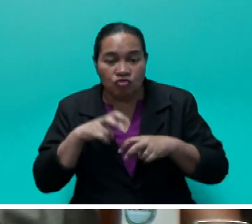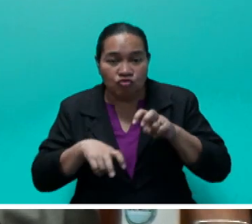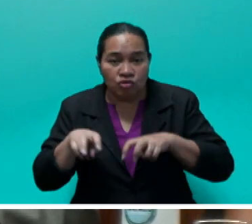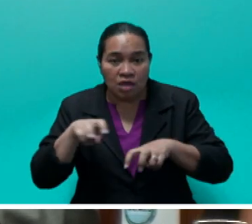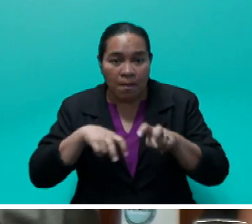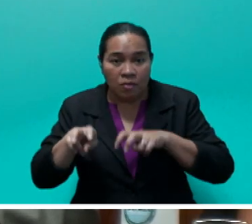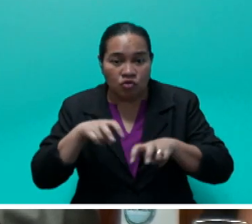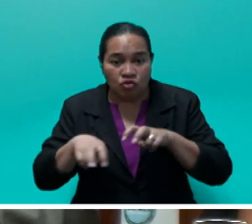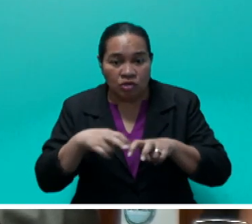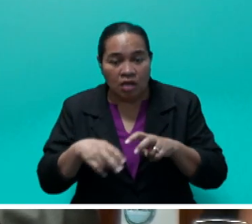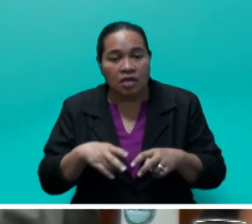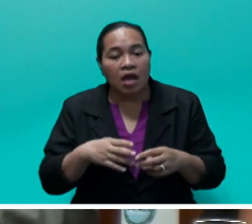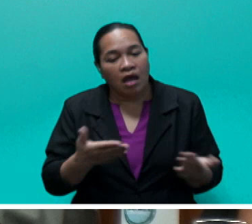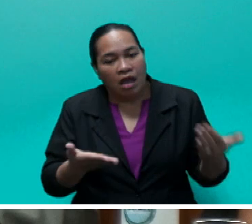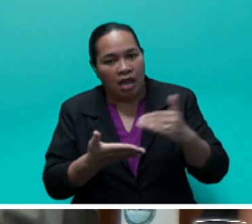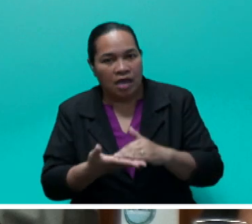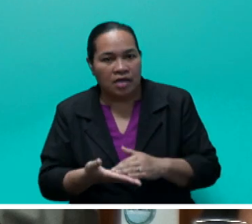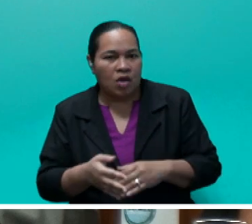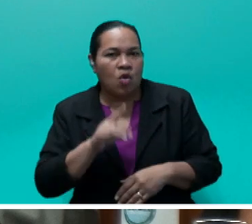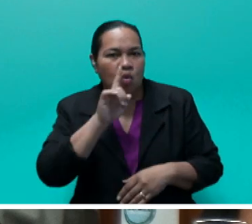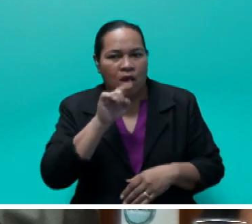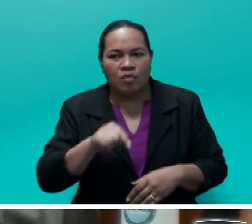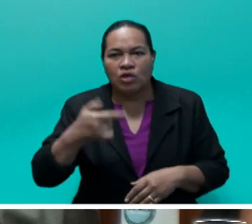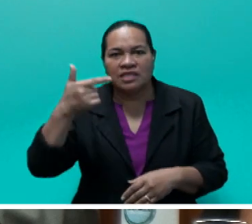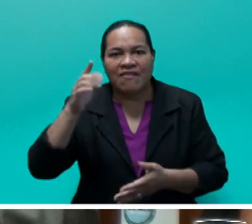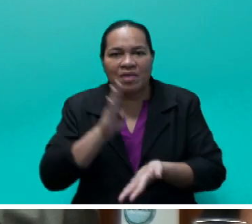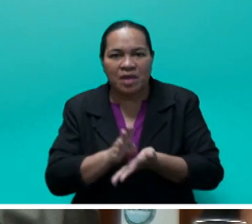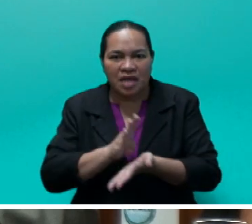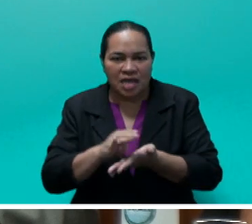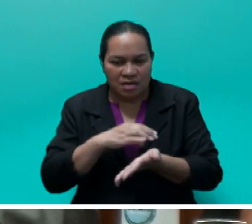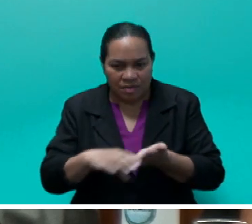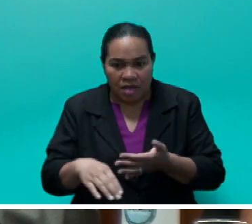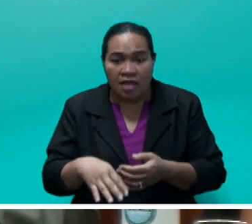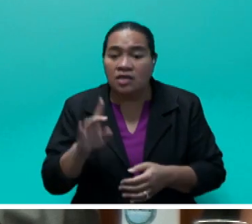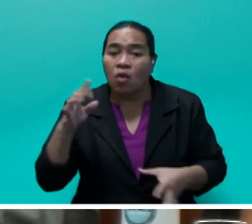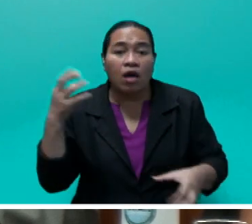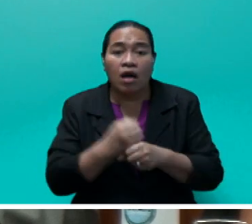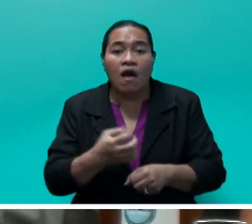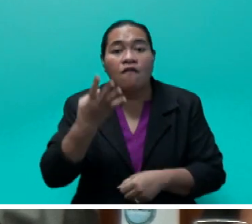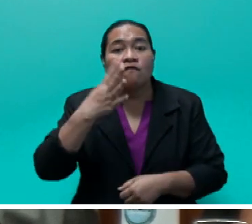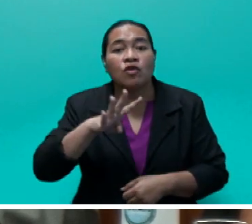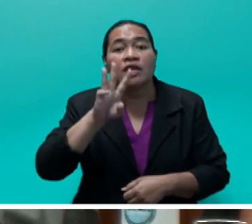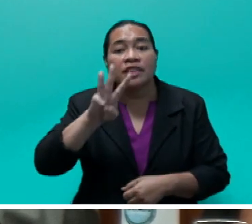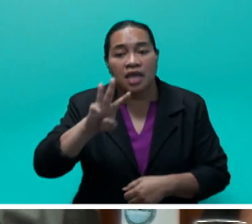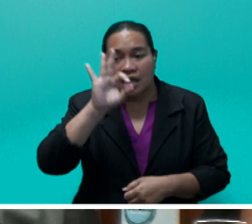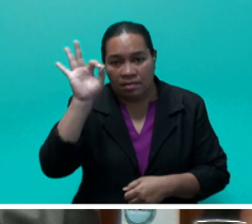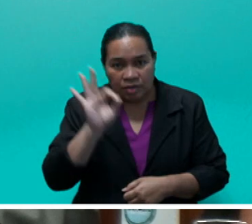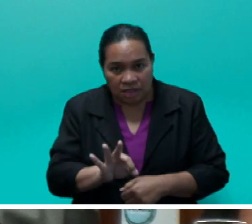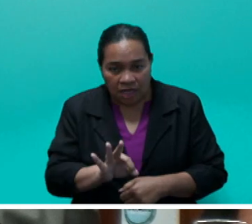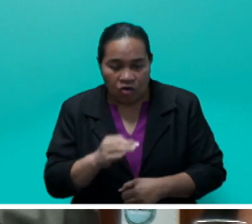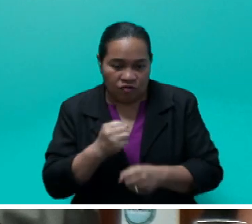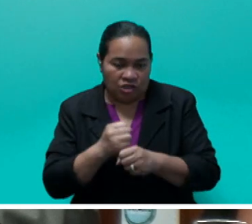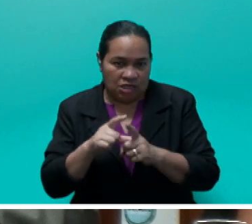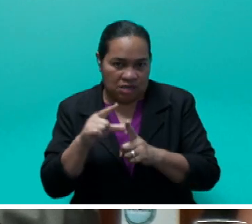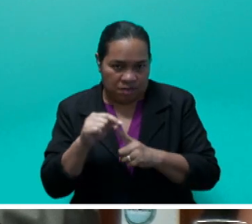adding US 1.7 billion, totaling 43% of the nation's GDP. Despite